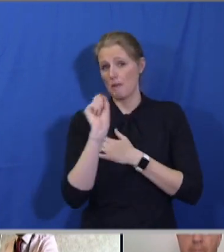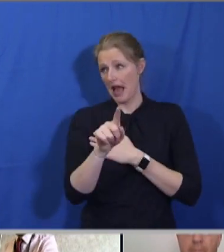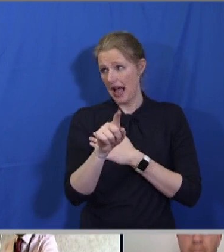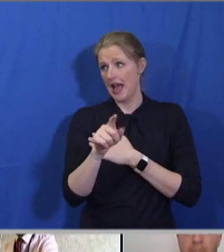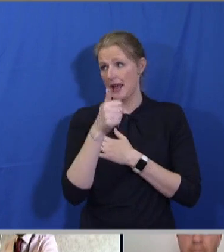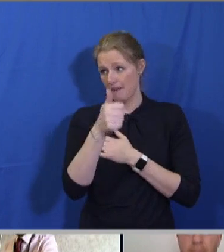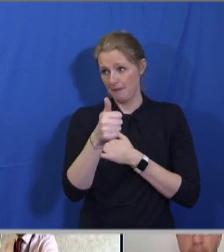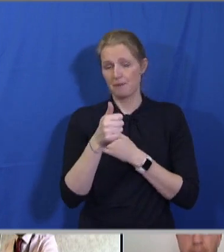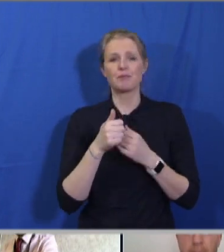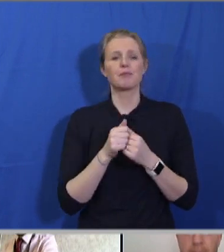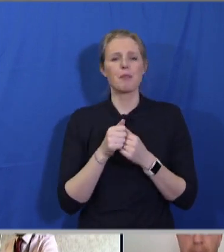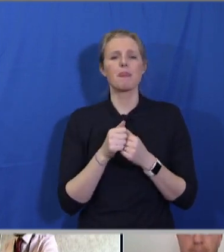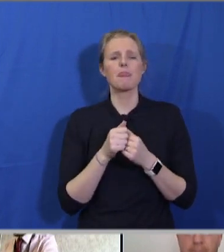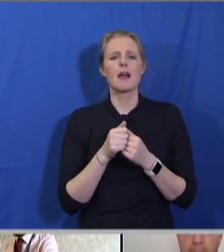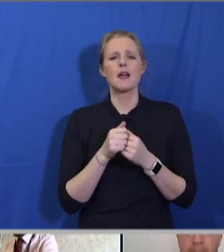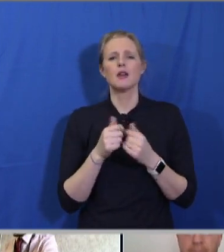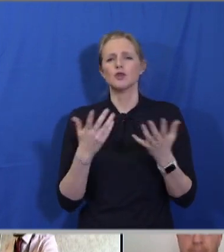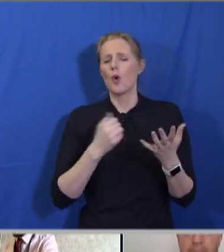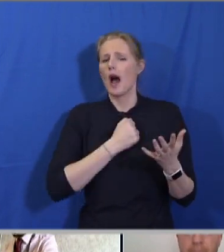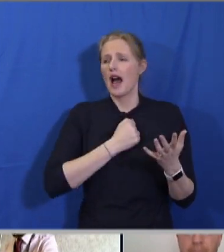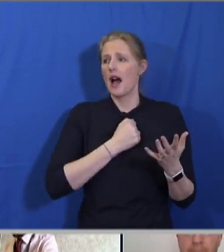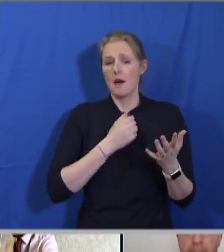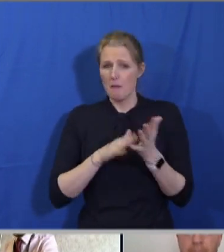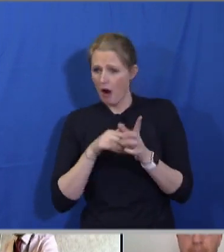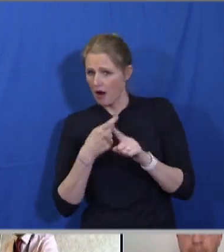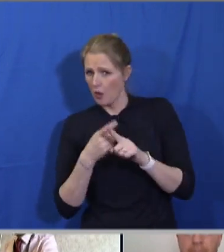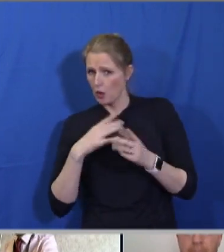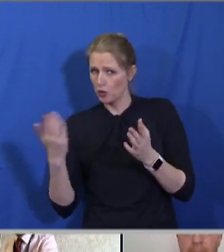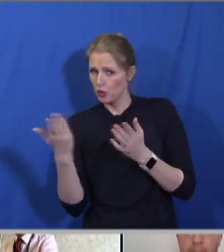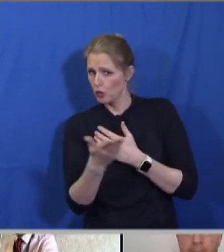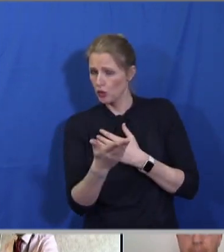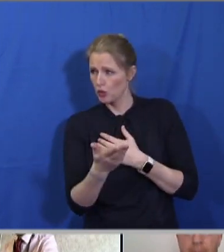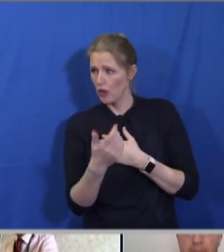speaking earlier, unfortunately. So unless